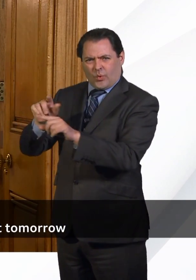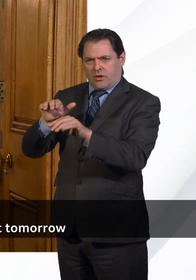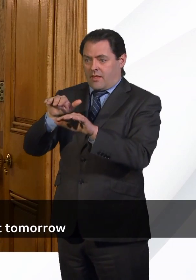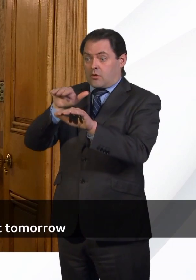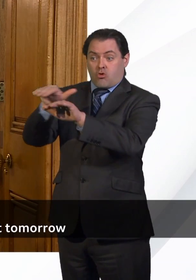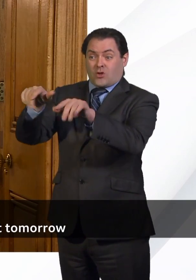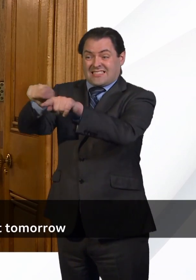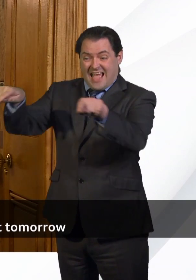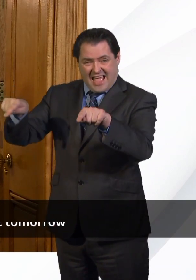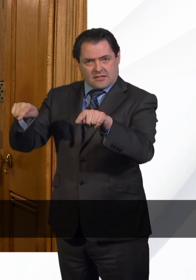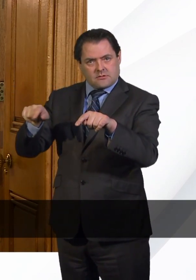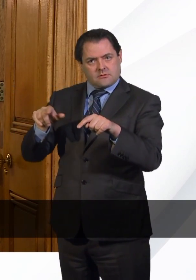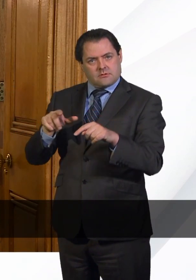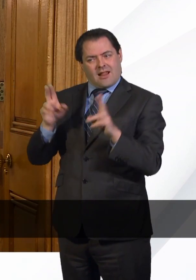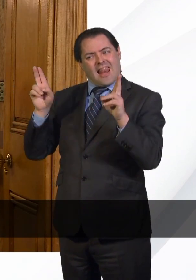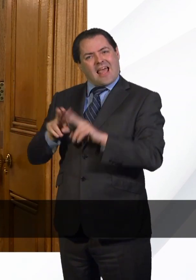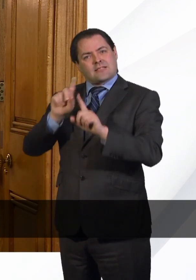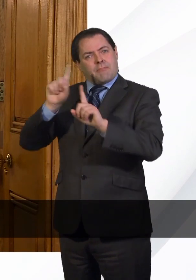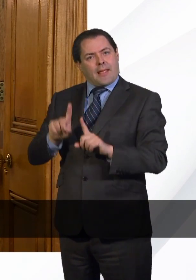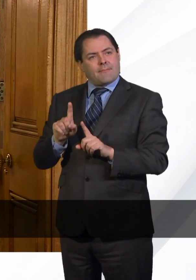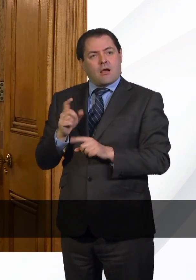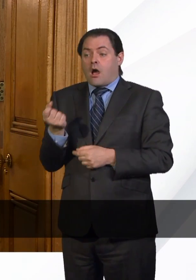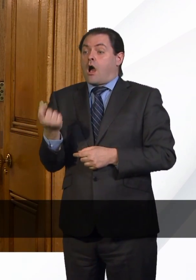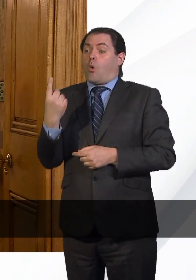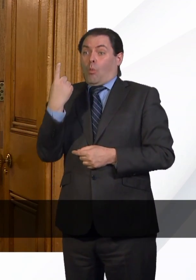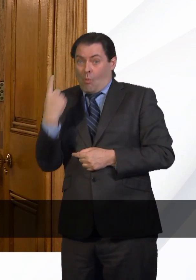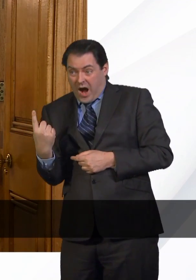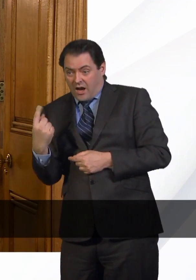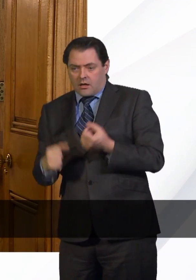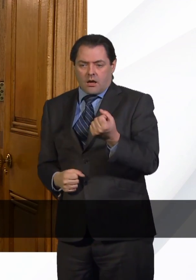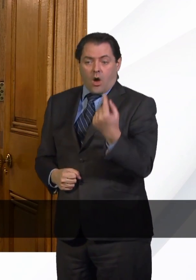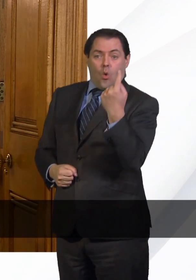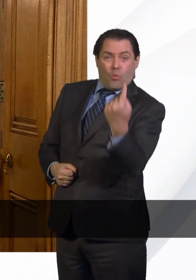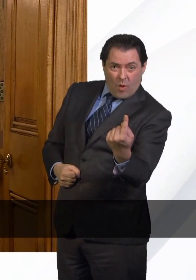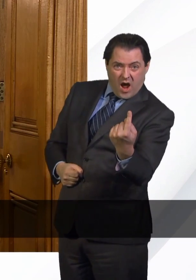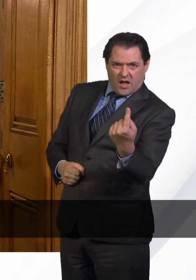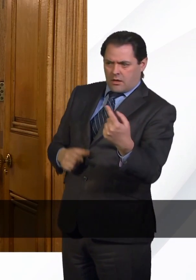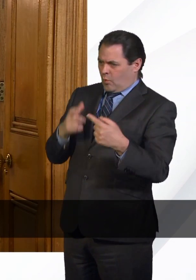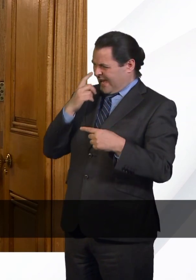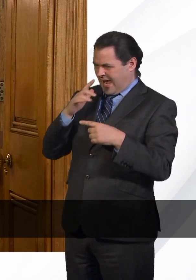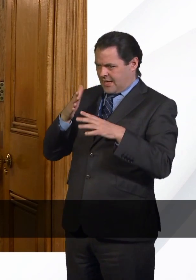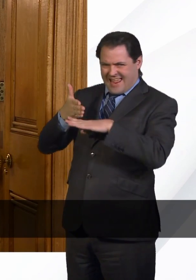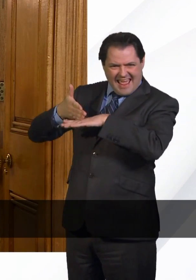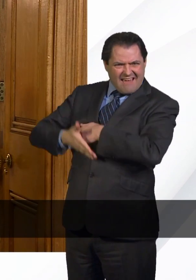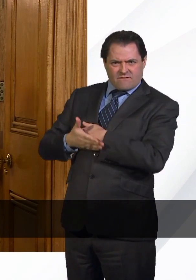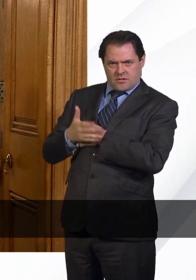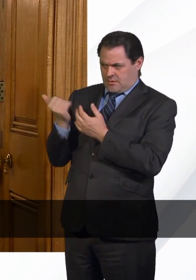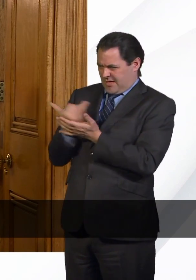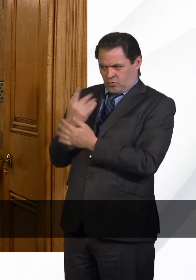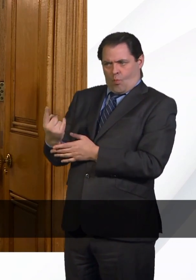can put quite a lot of effort and support into then trying to stop that case from spreading any further. So